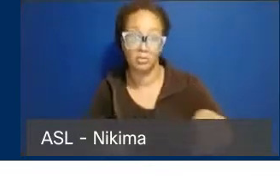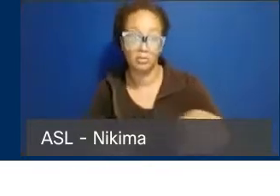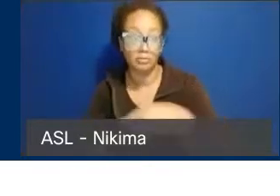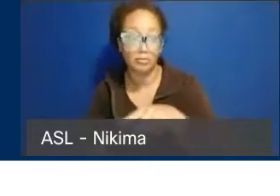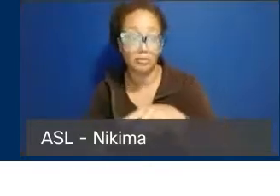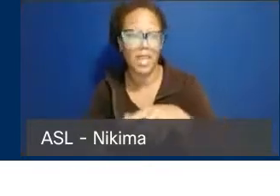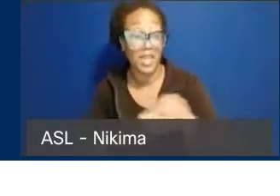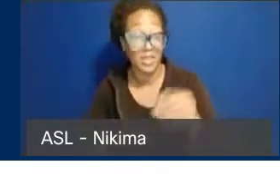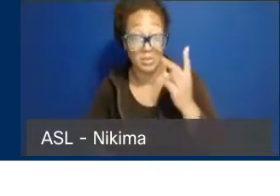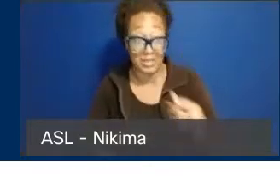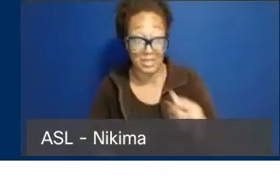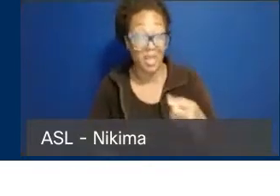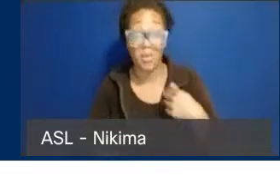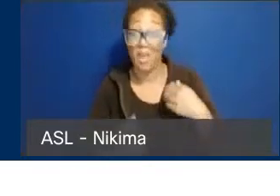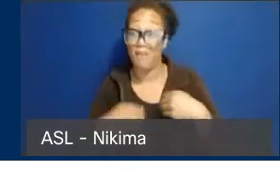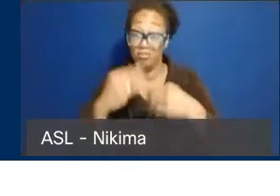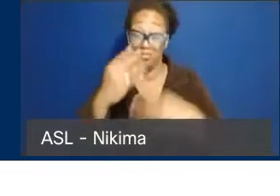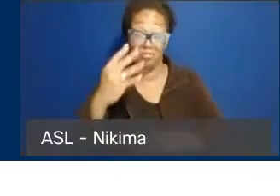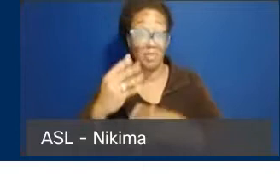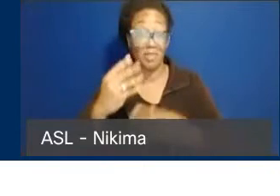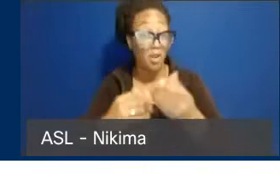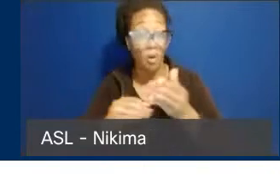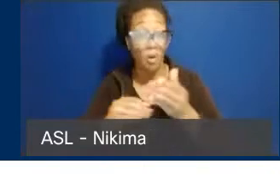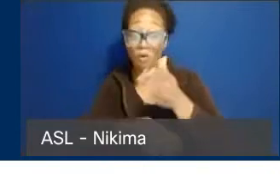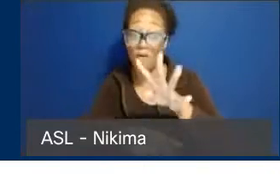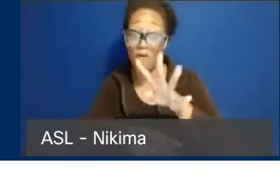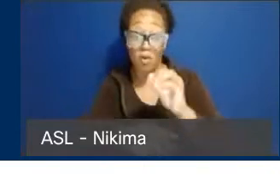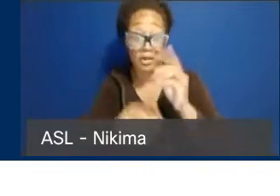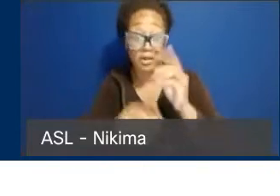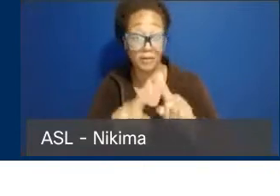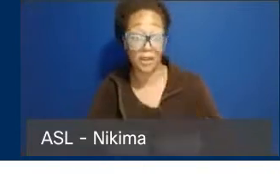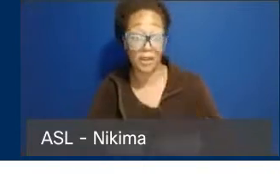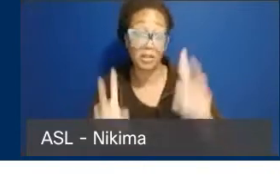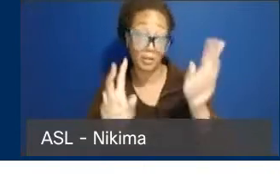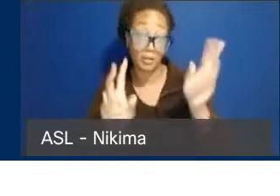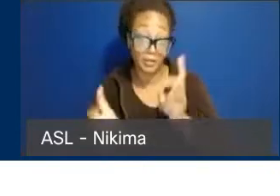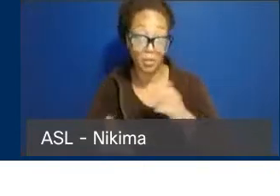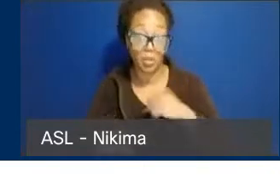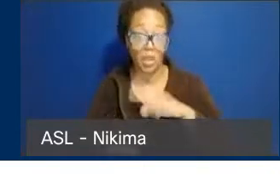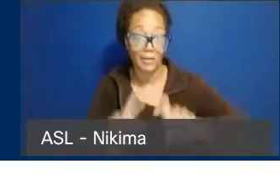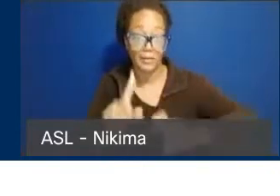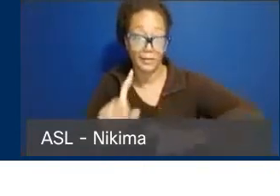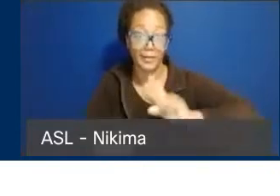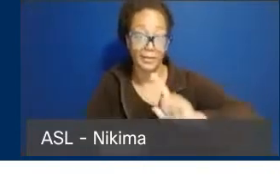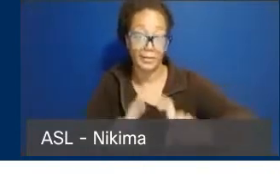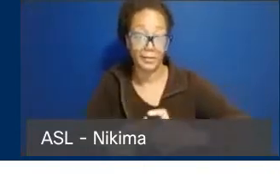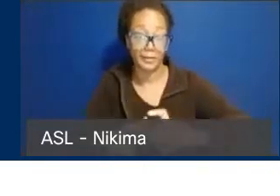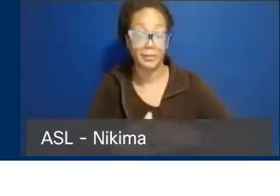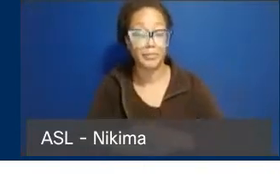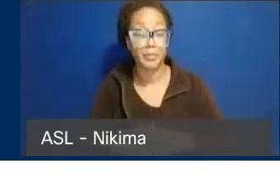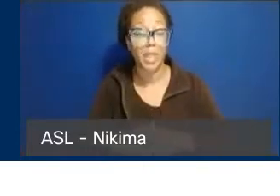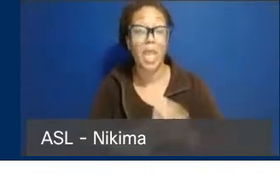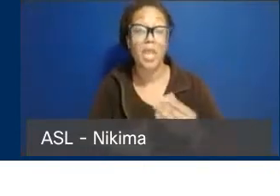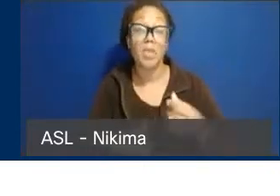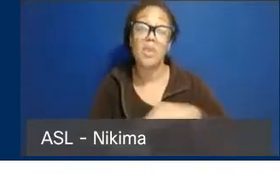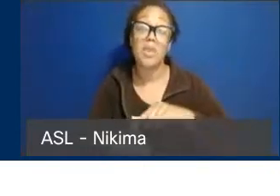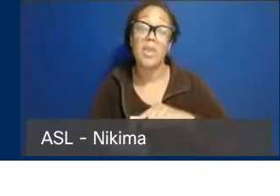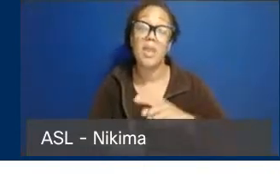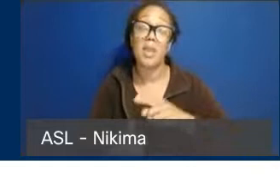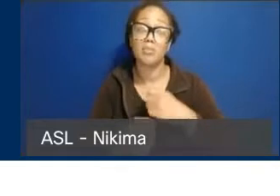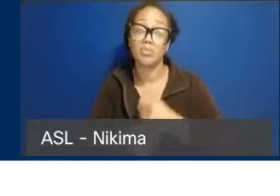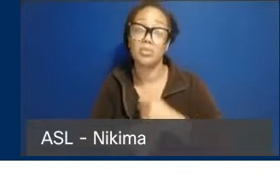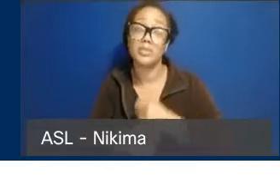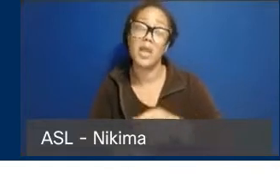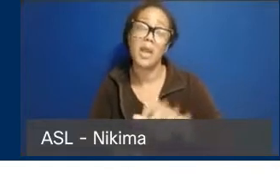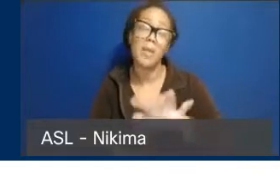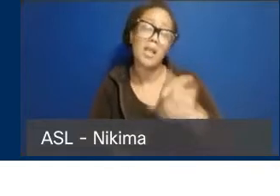a bit of topics, more than 40 of them. And we produce 11 billion estimates each year. So